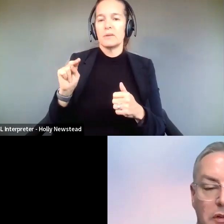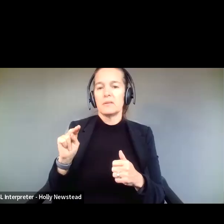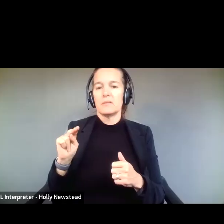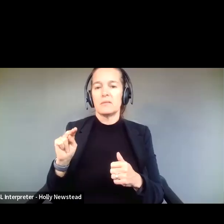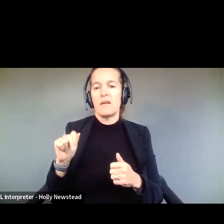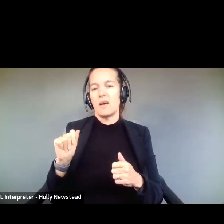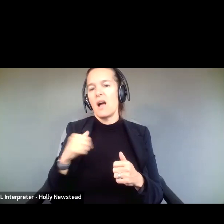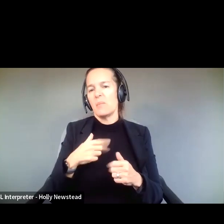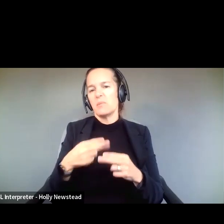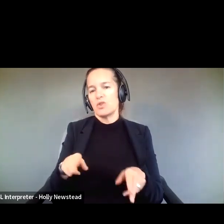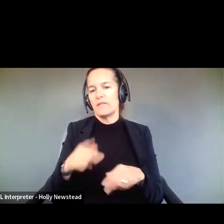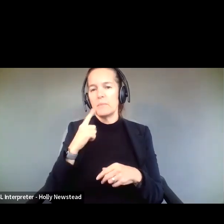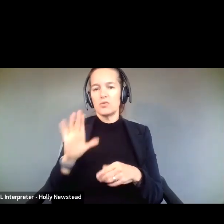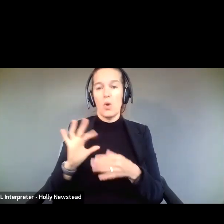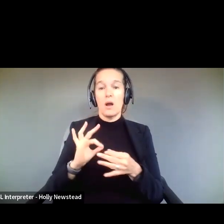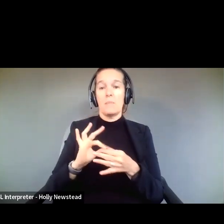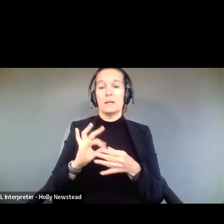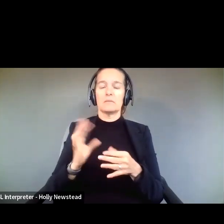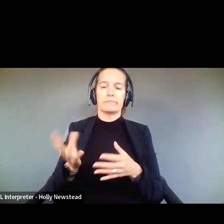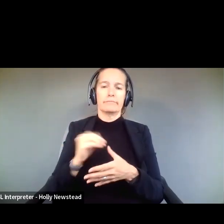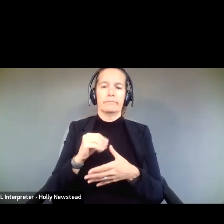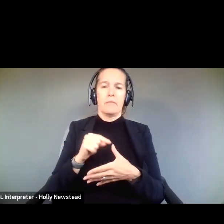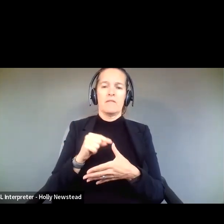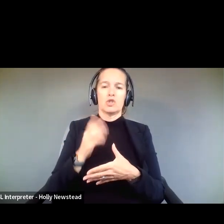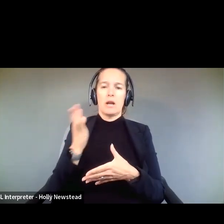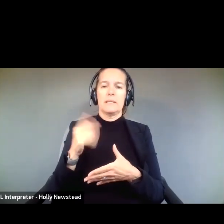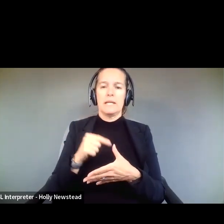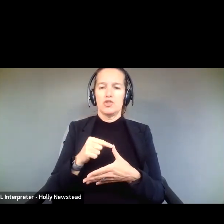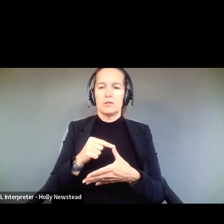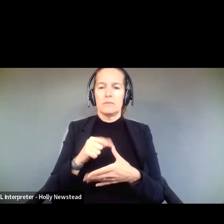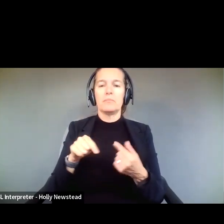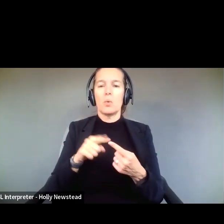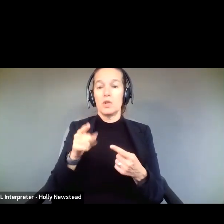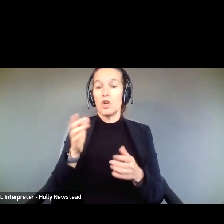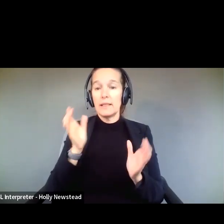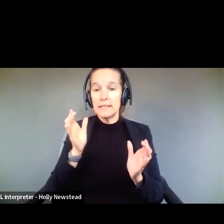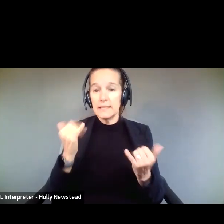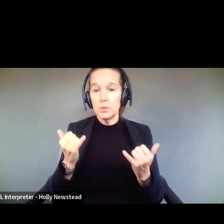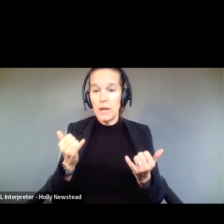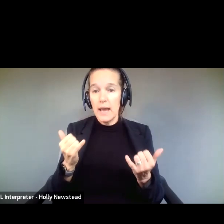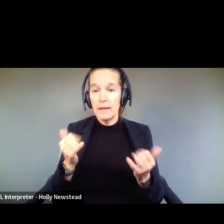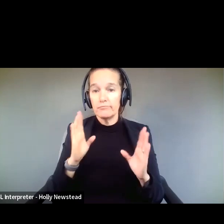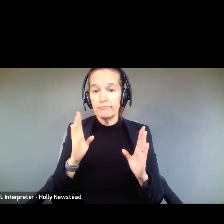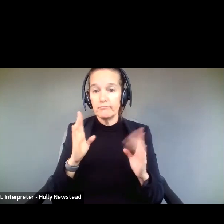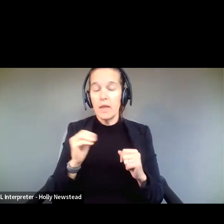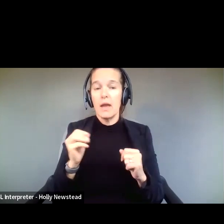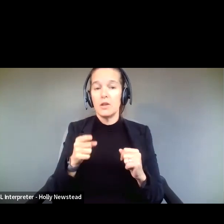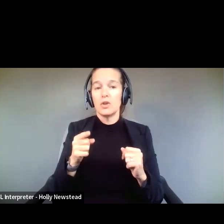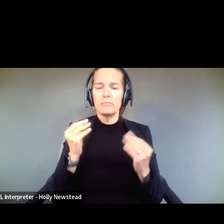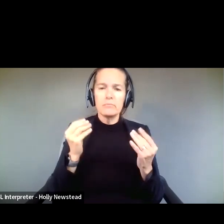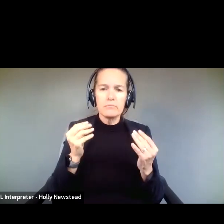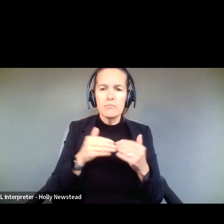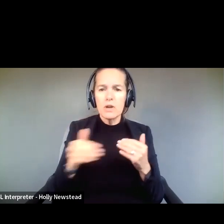be brief because your comments go into my first recommendation, which is as you're listening today and as you're thinking through the rest of the work and the